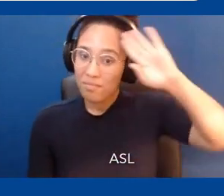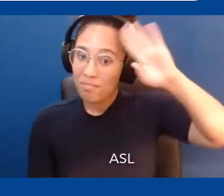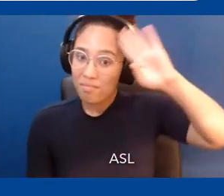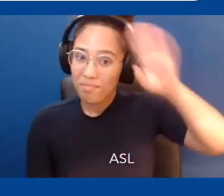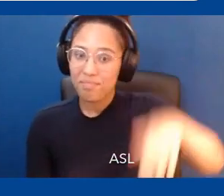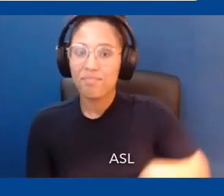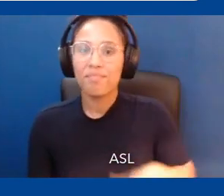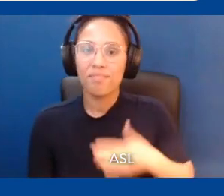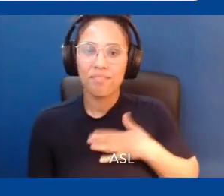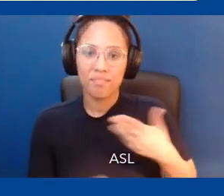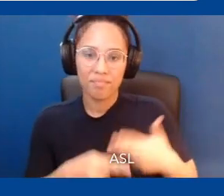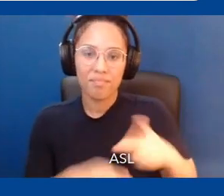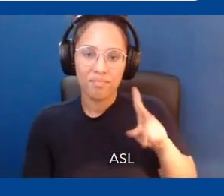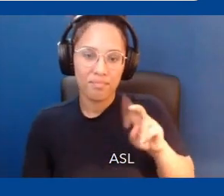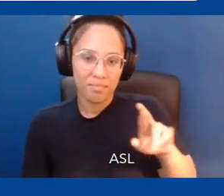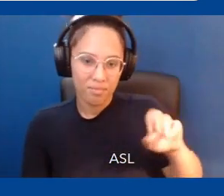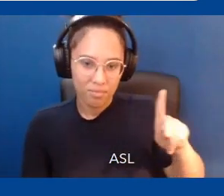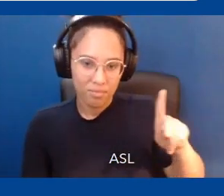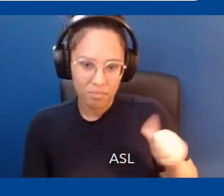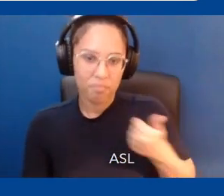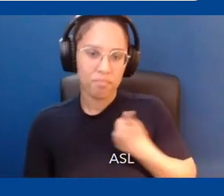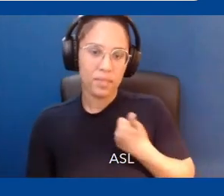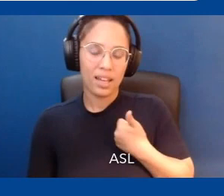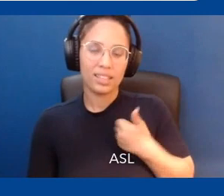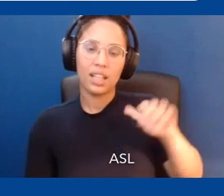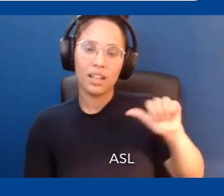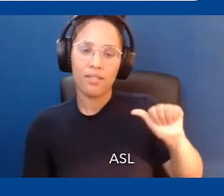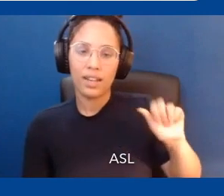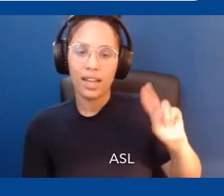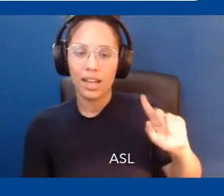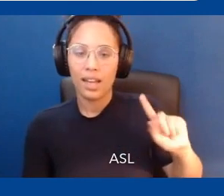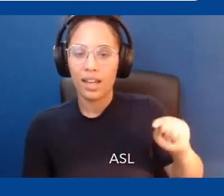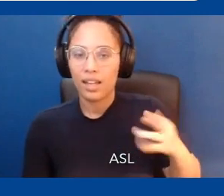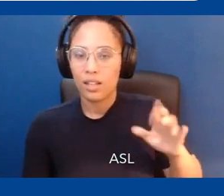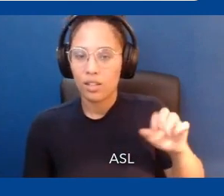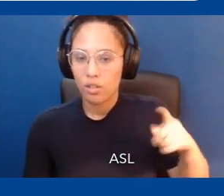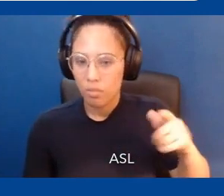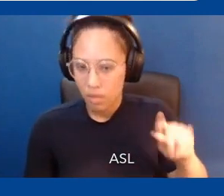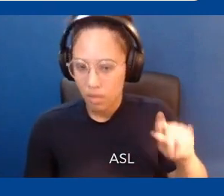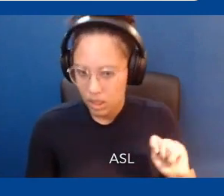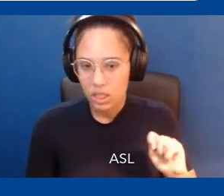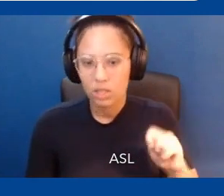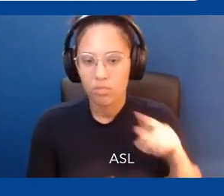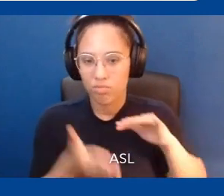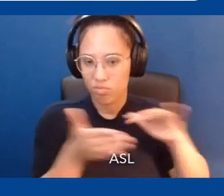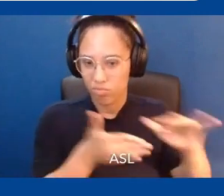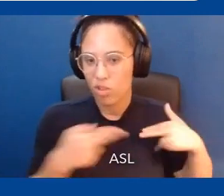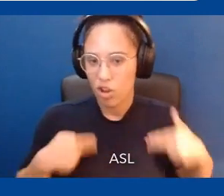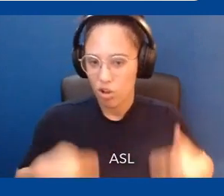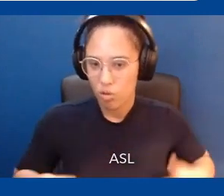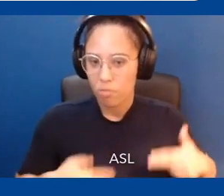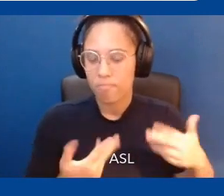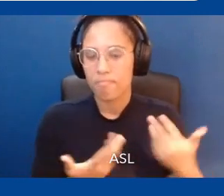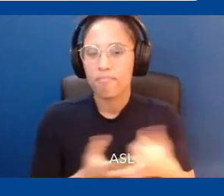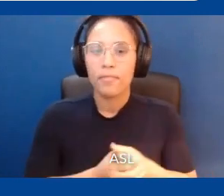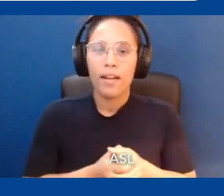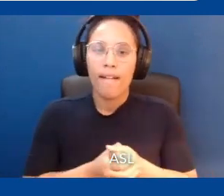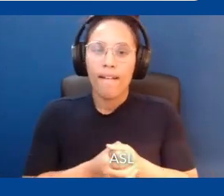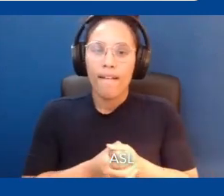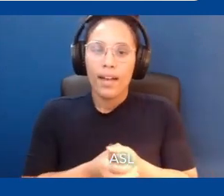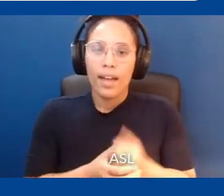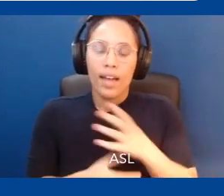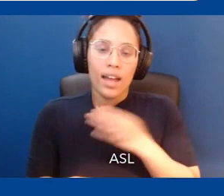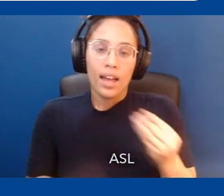an anthropologist and artist from Indonesia. So I have black hair, oval